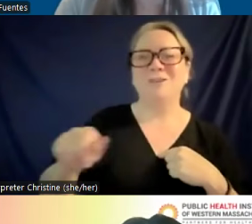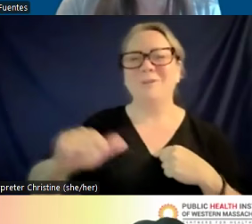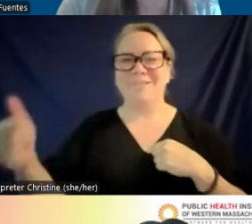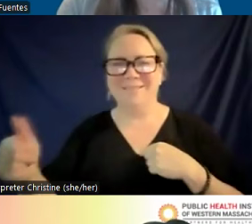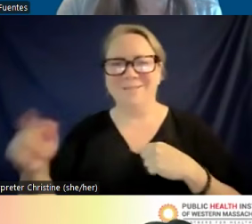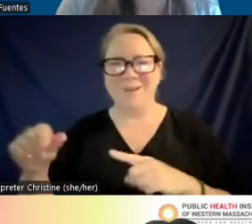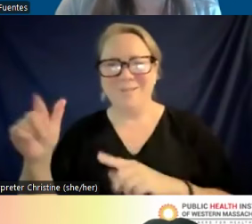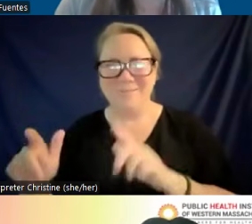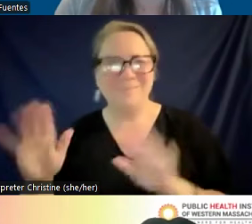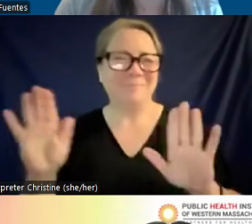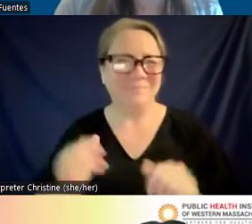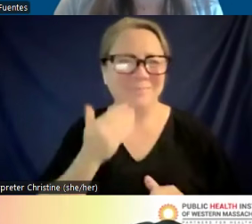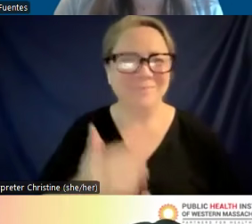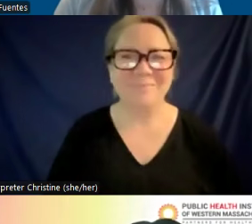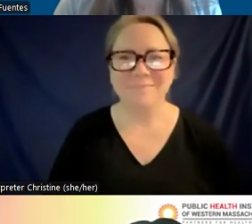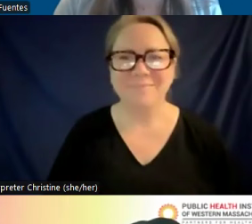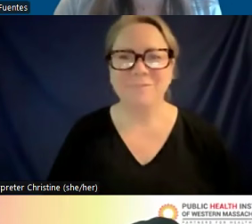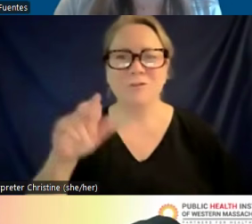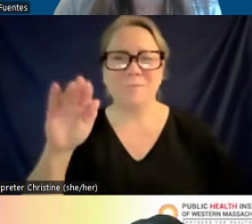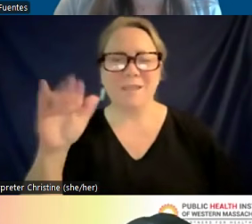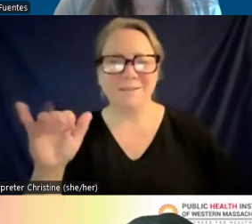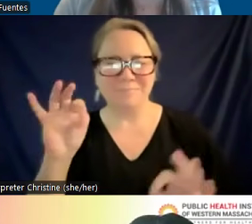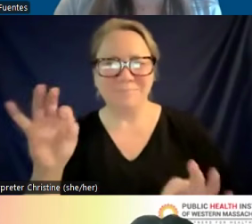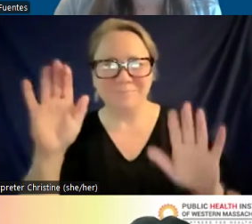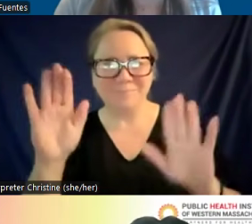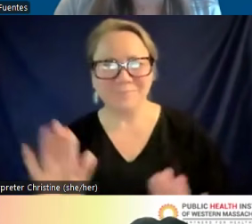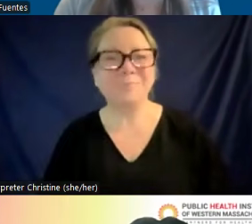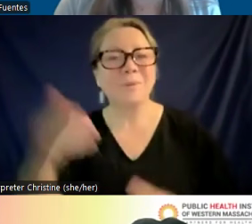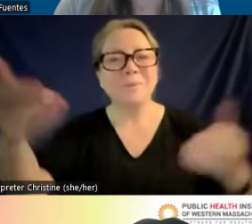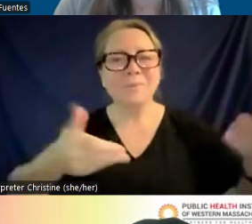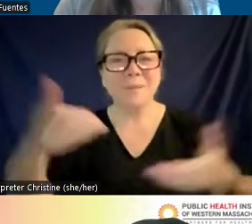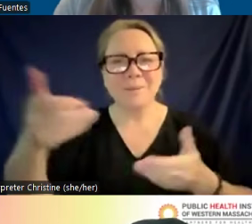much. Awesome. So welcome